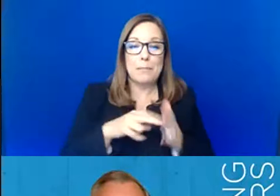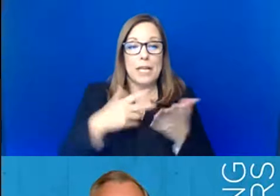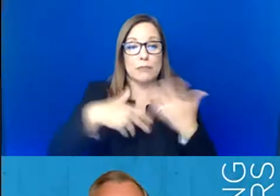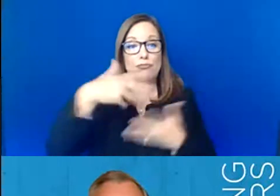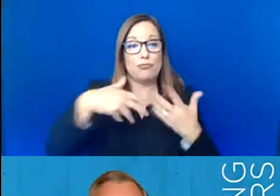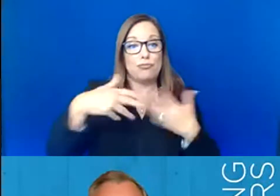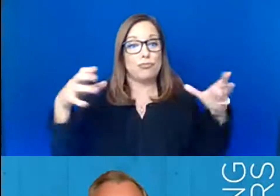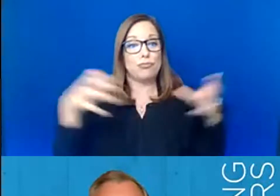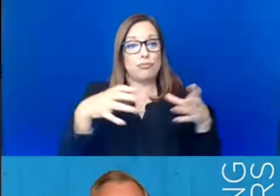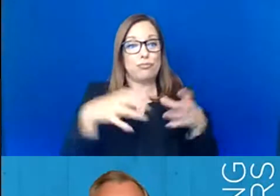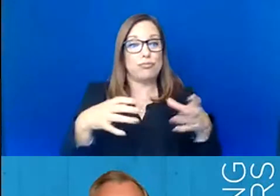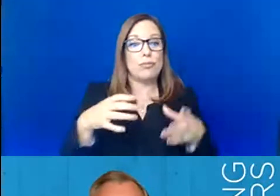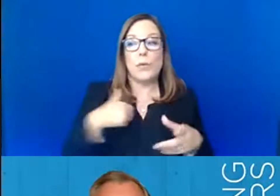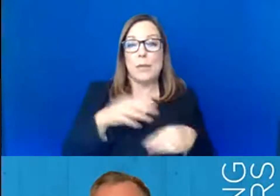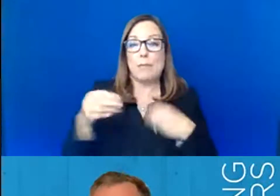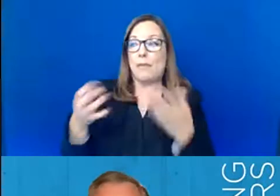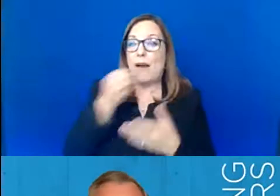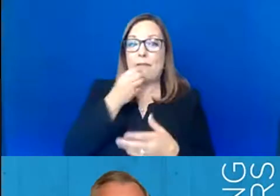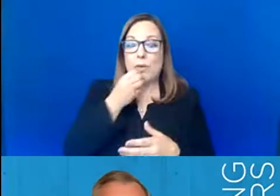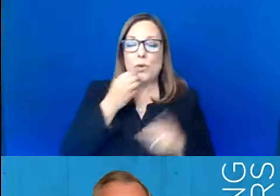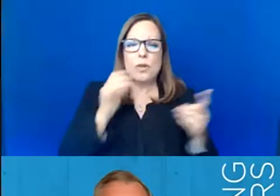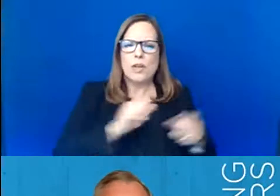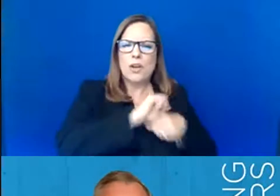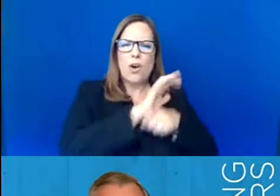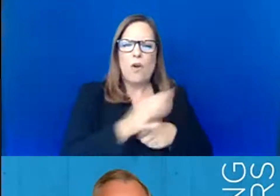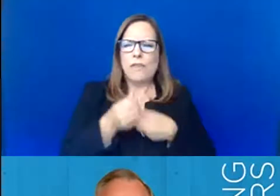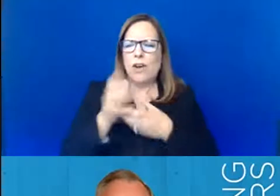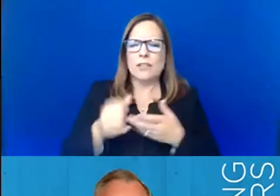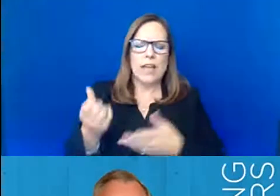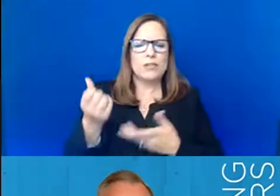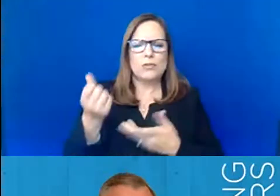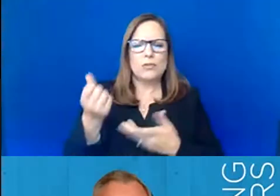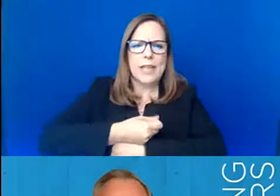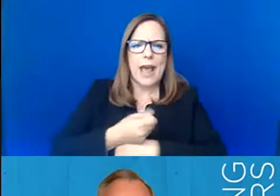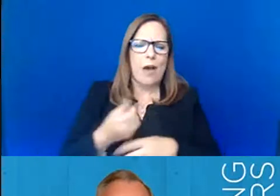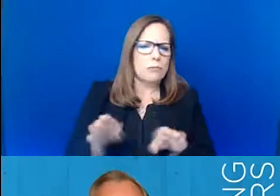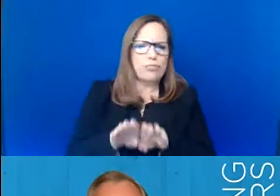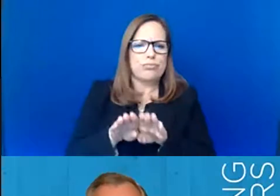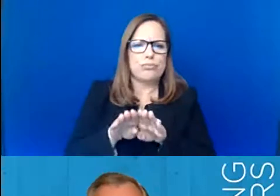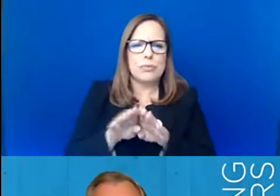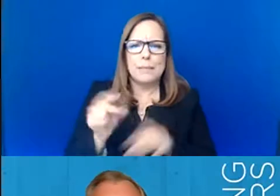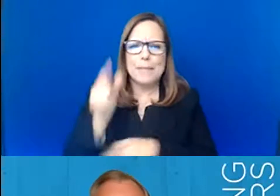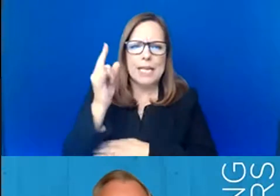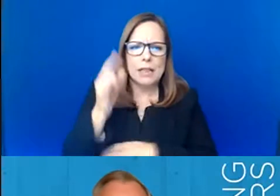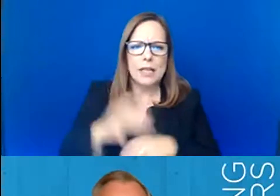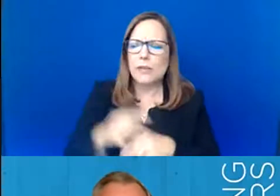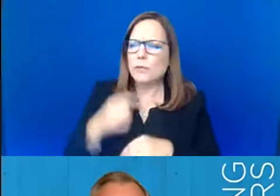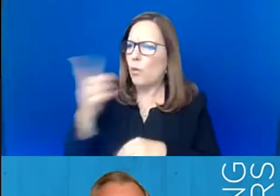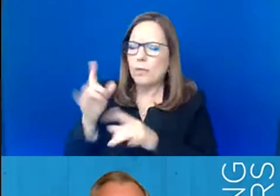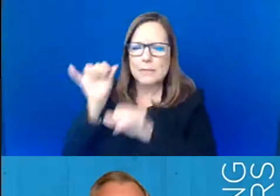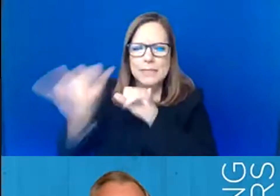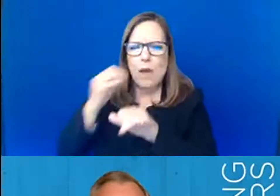overnight, convert people to receiving meals at home. We told them to stay home, don't go out, stay away from